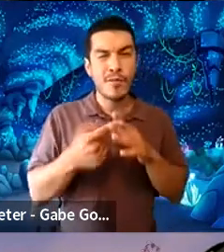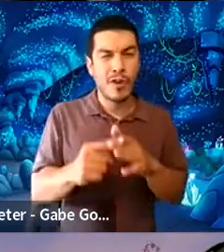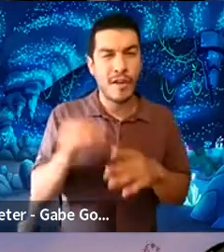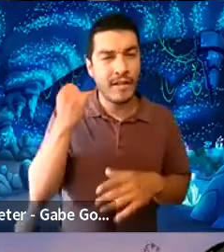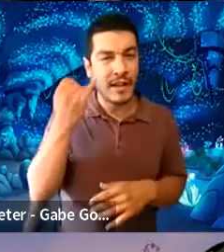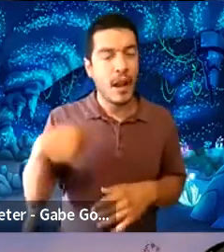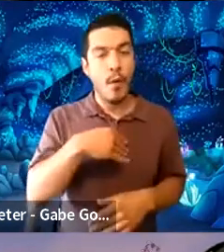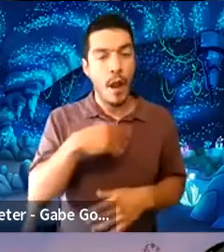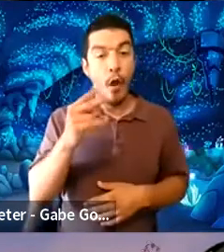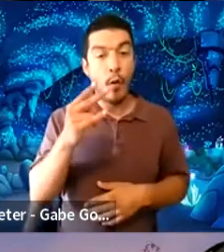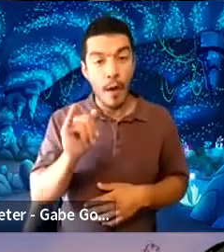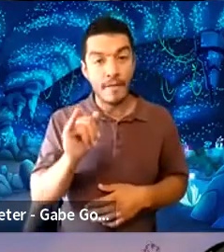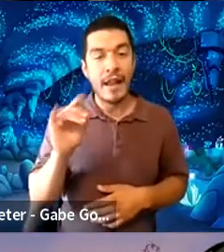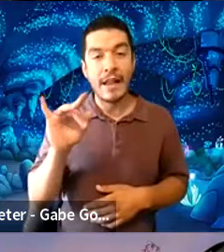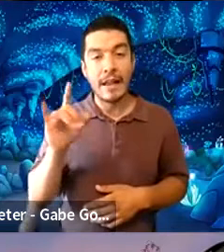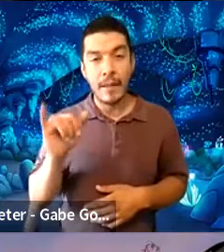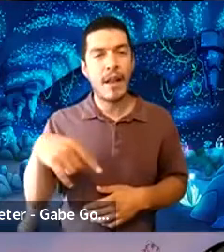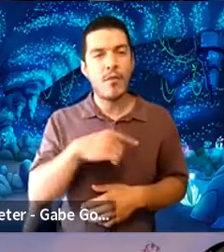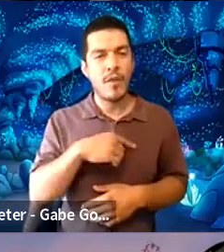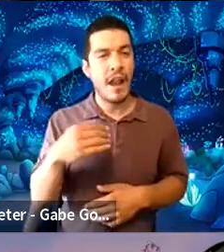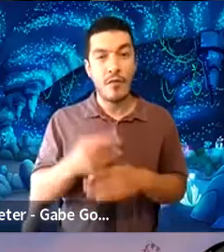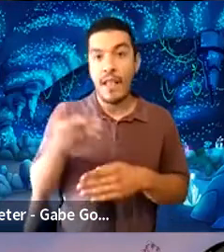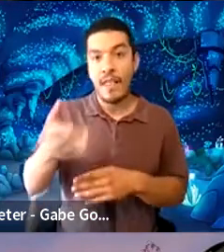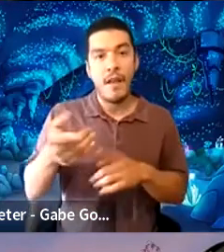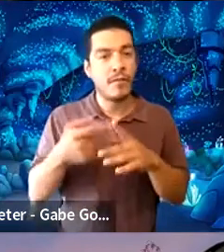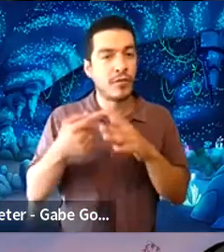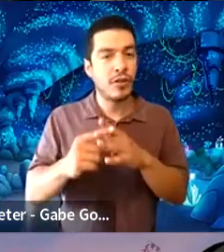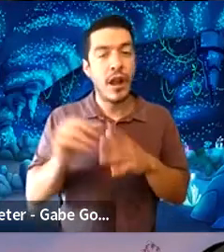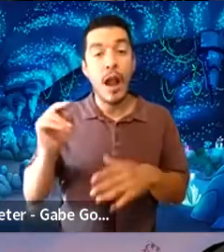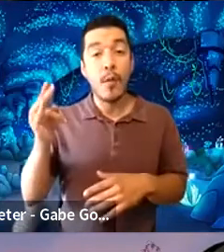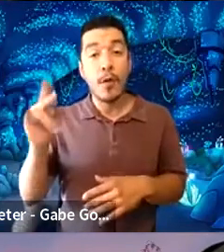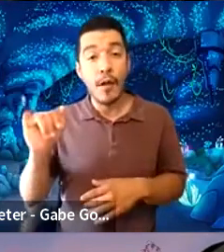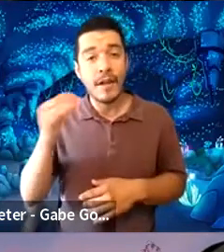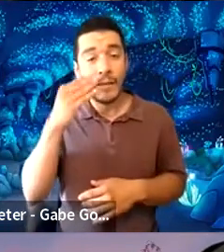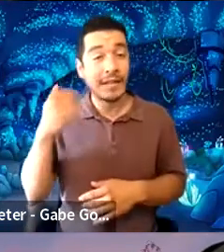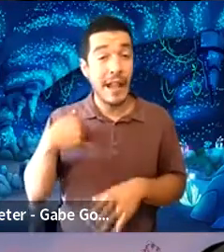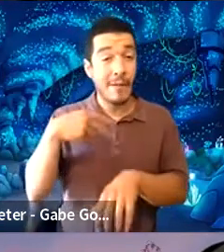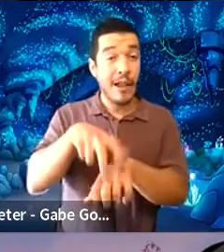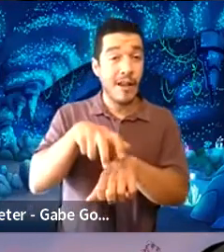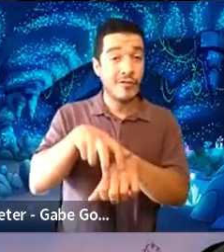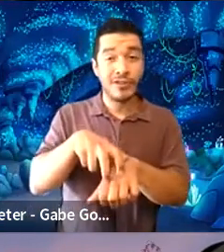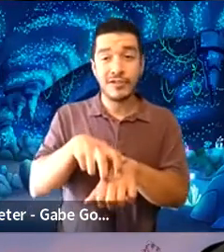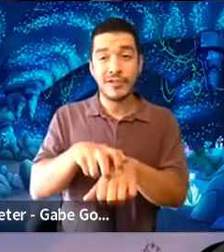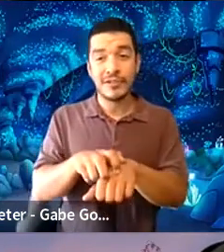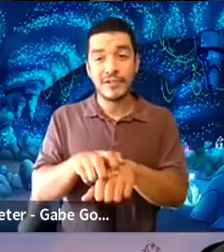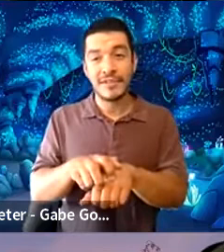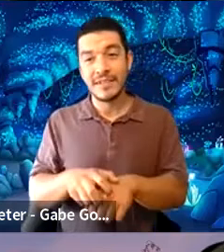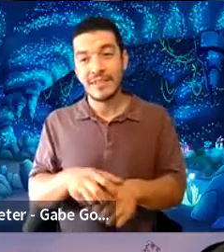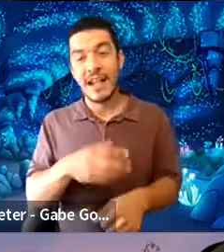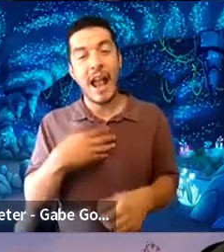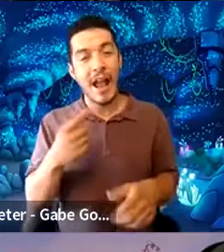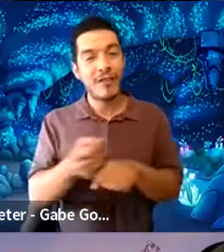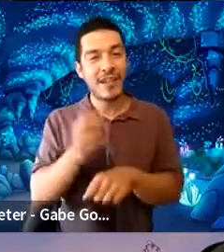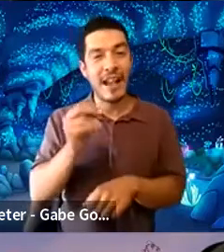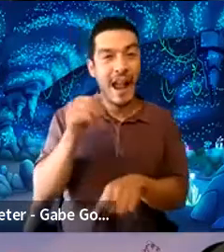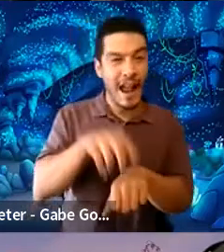had Murphy and Dipley. I think they were right there, right from the start. And Murphy, because I'm Irish, I was trying to get an Irish